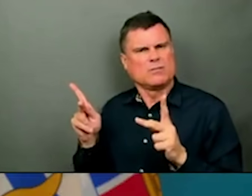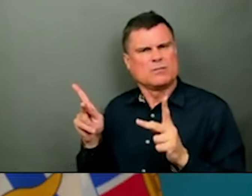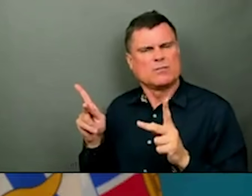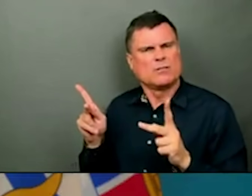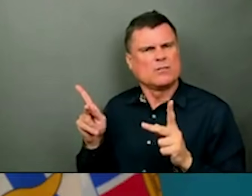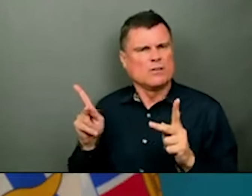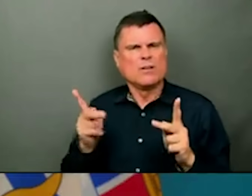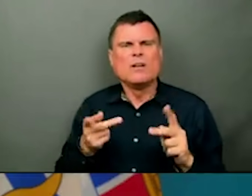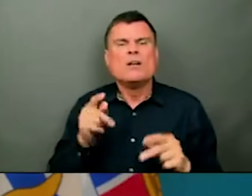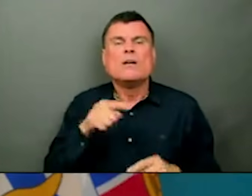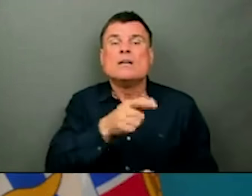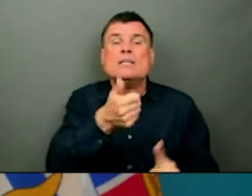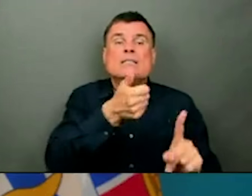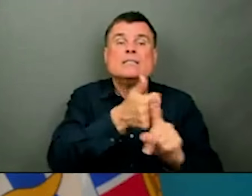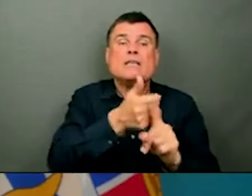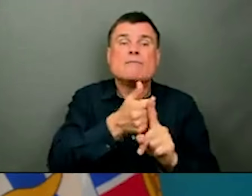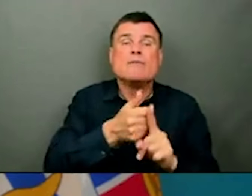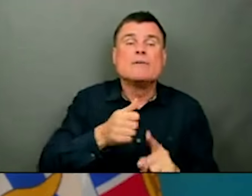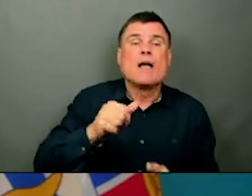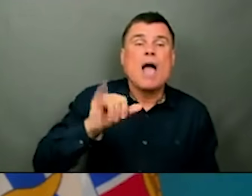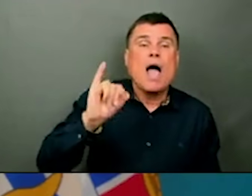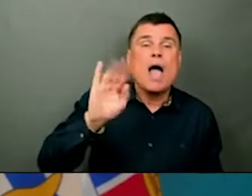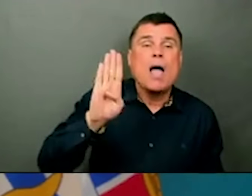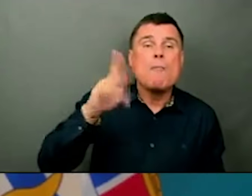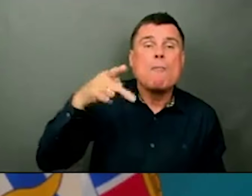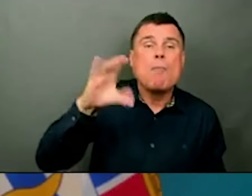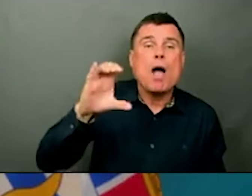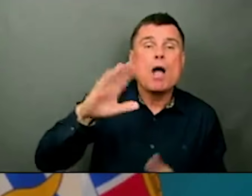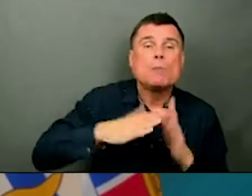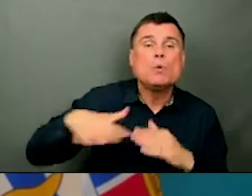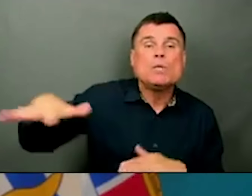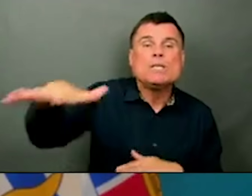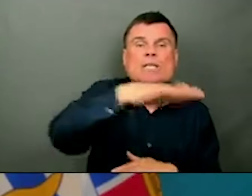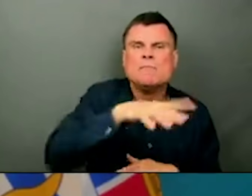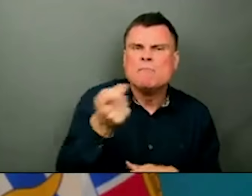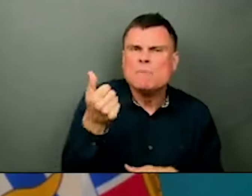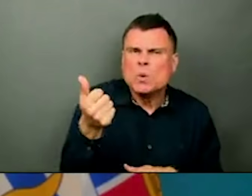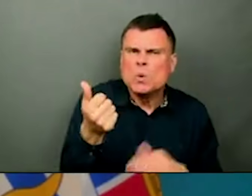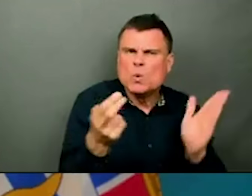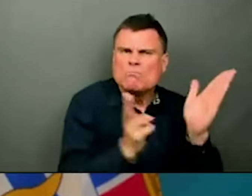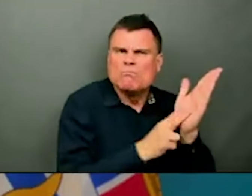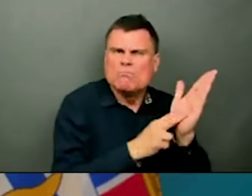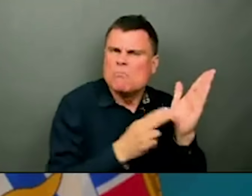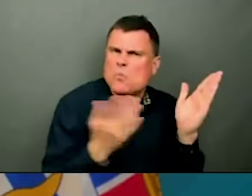Perhaps Dr. Lee or Minister Dix can answer that. Thank you. Okay, I can start.